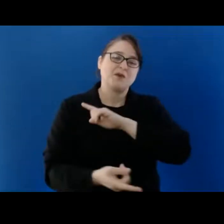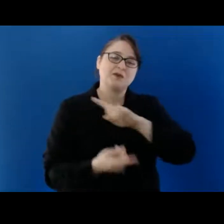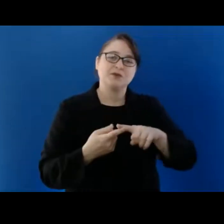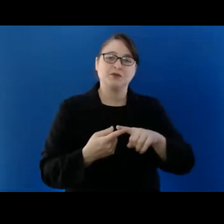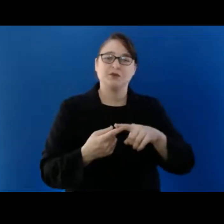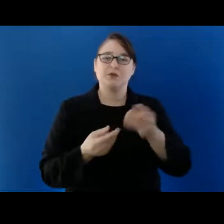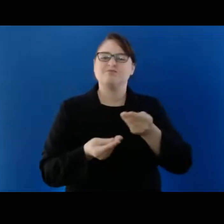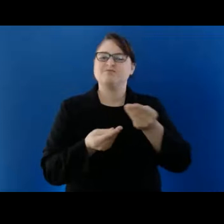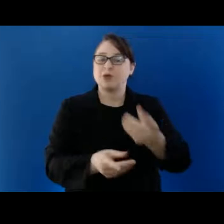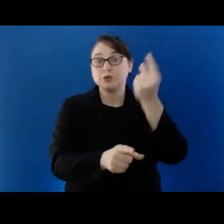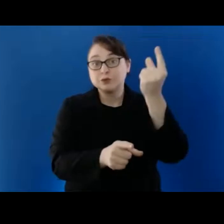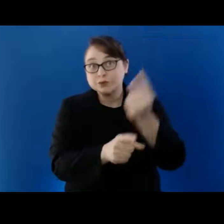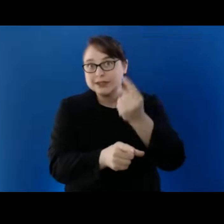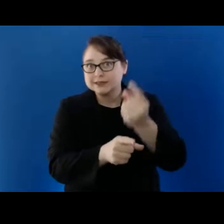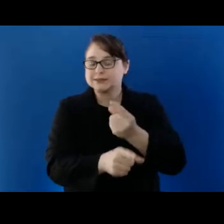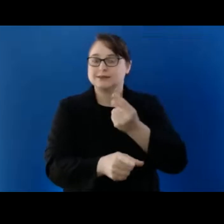information about monkeypox.